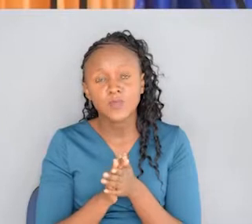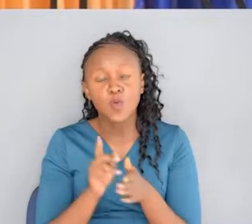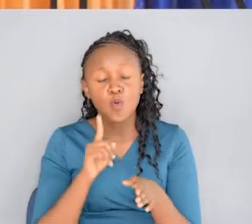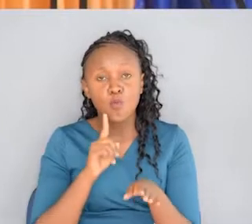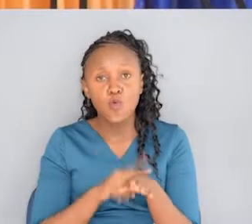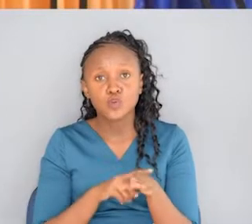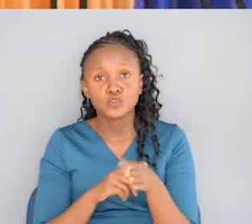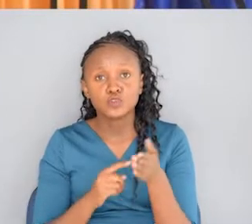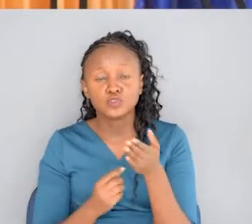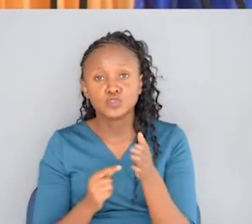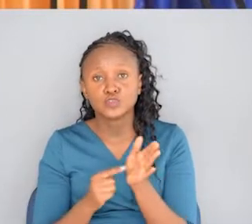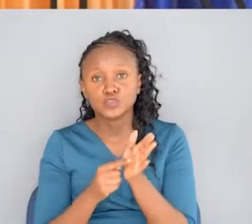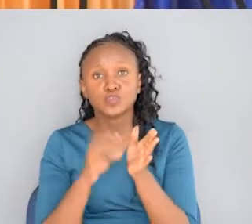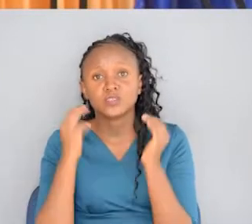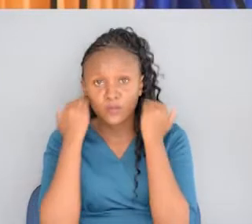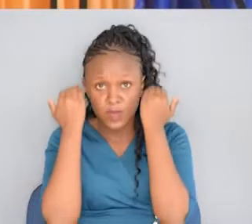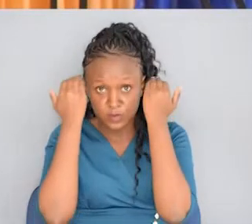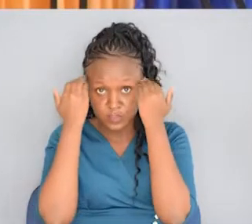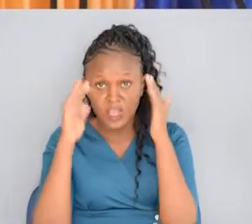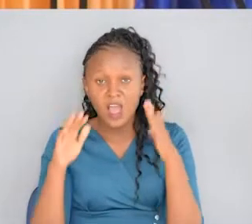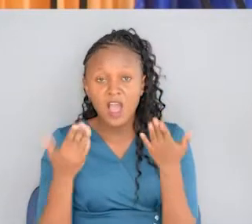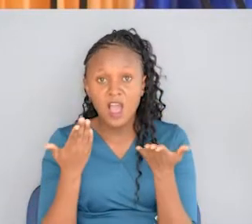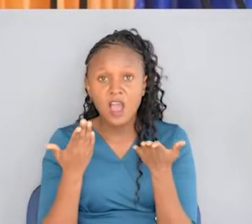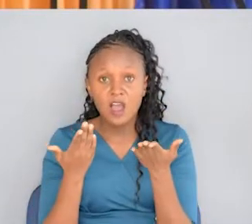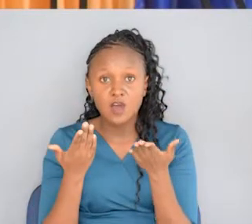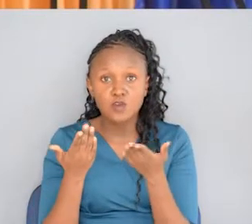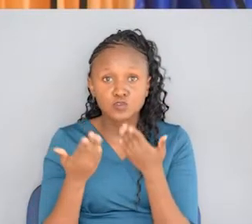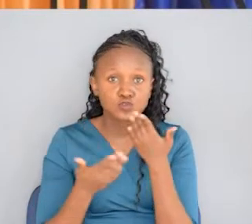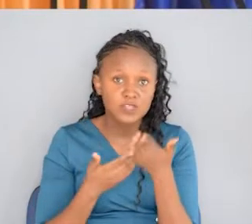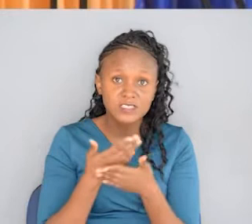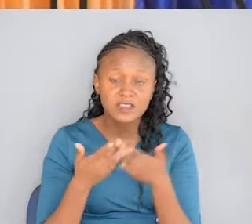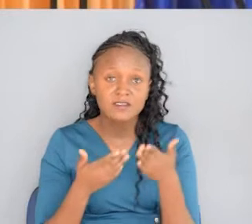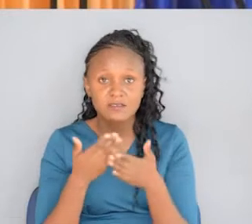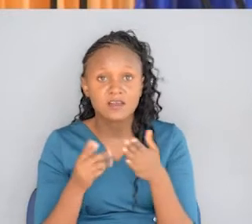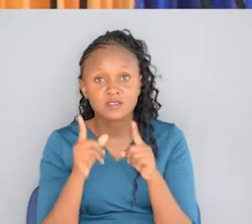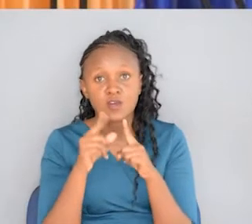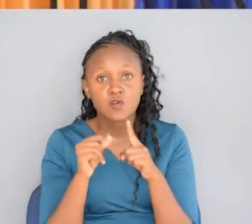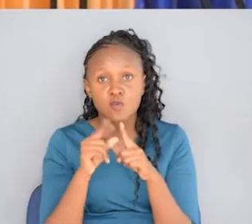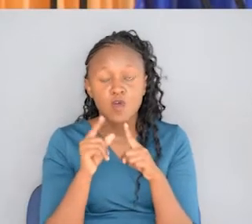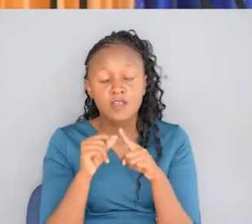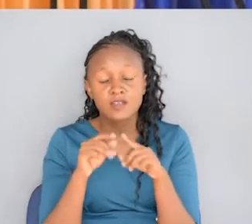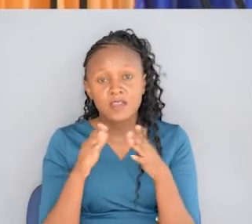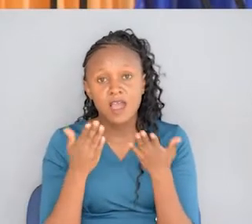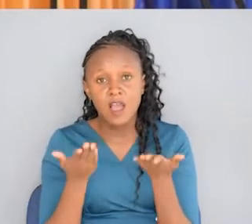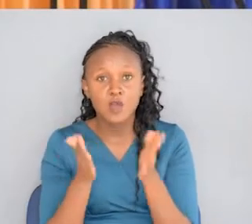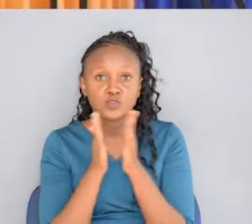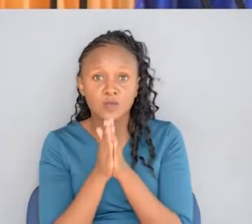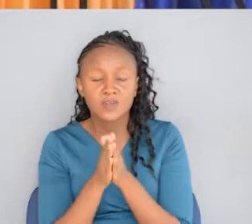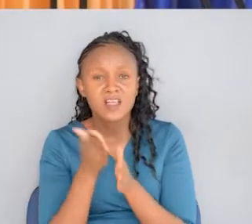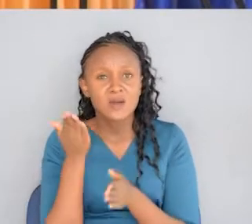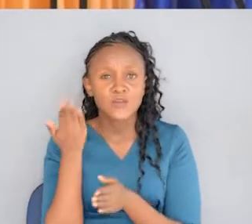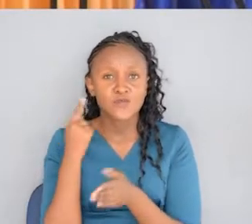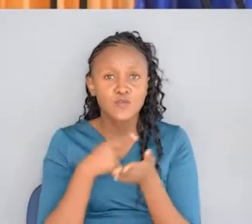we are engaging with the Word and our engagement with prayer. So today, last week we did on the why of